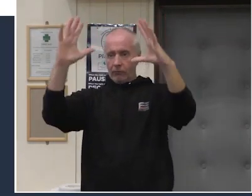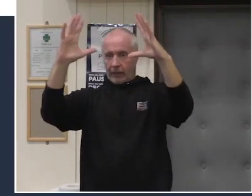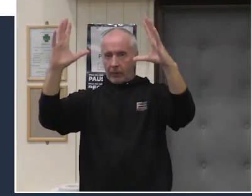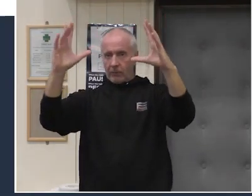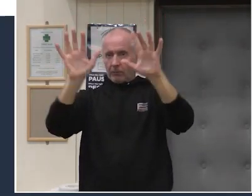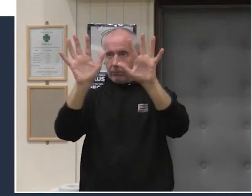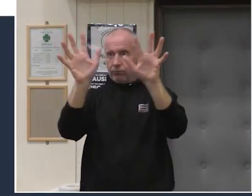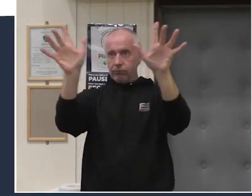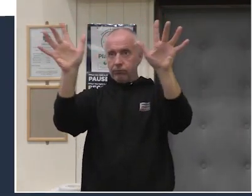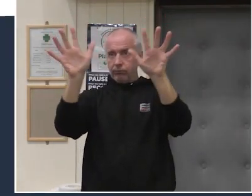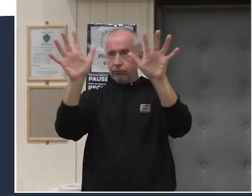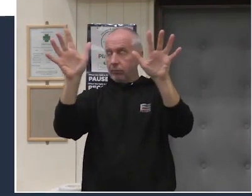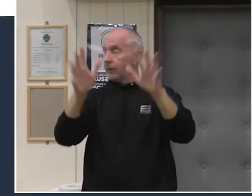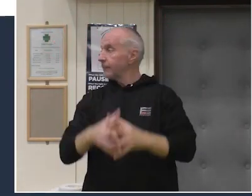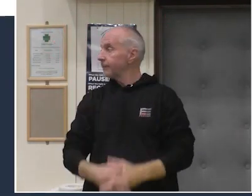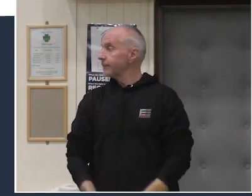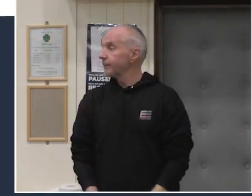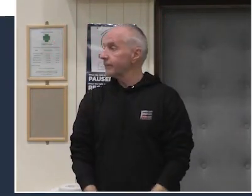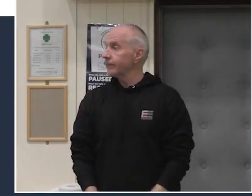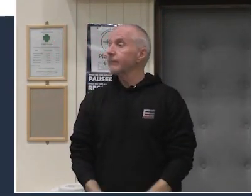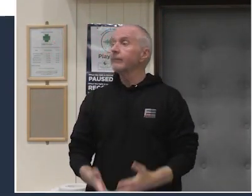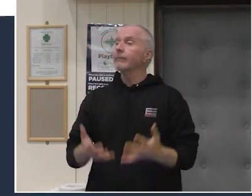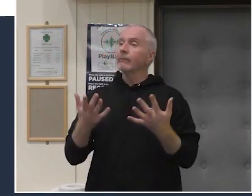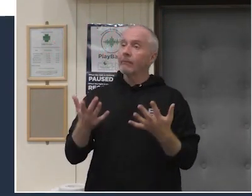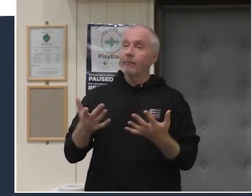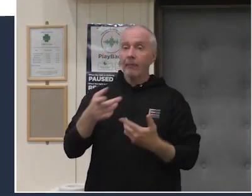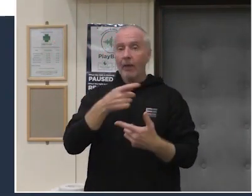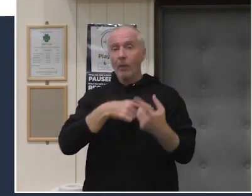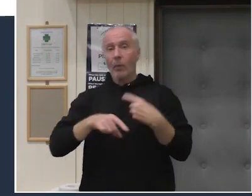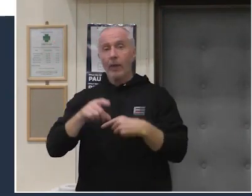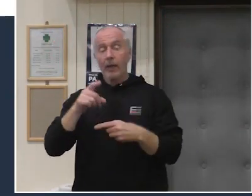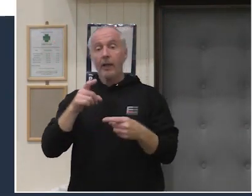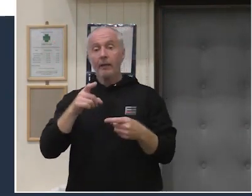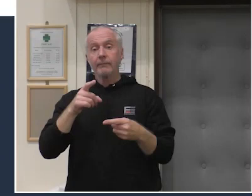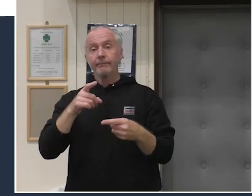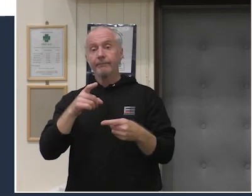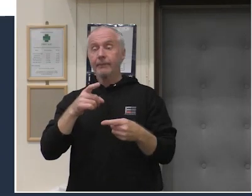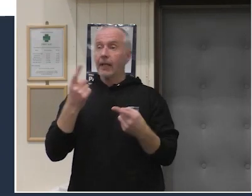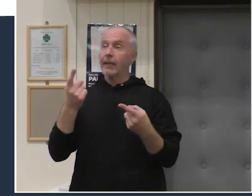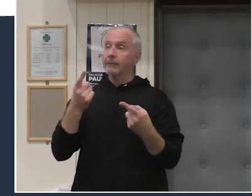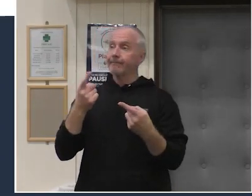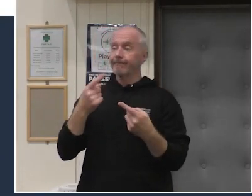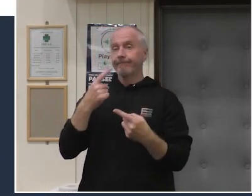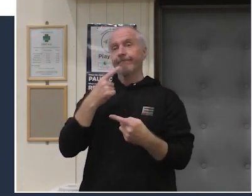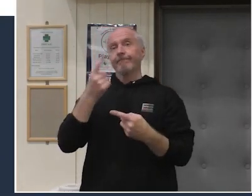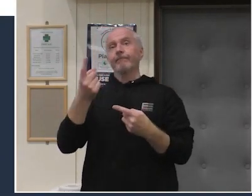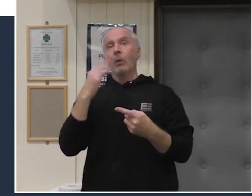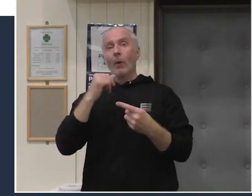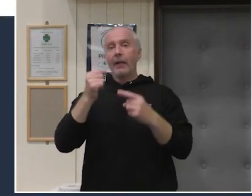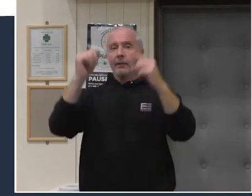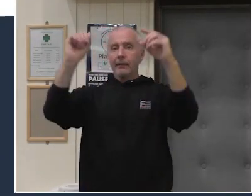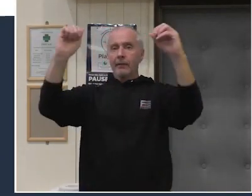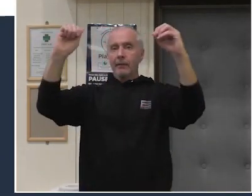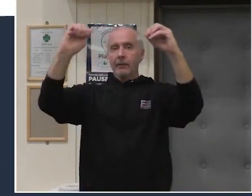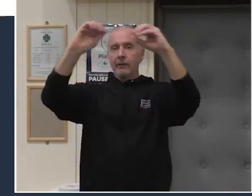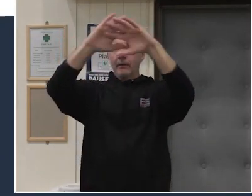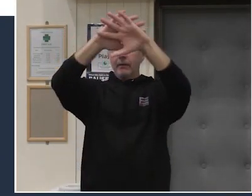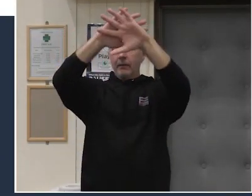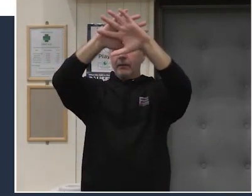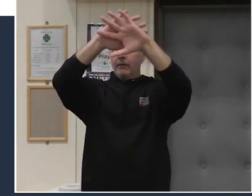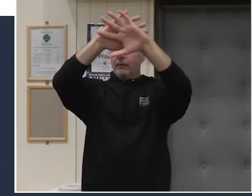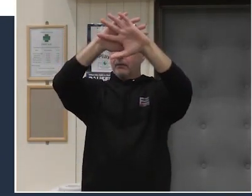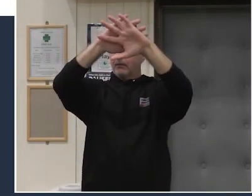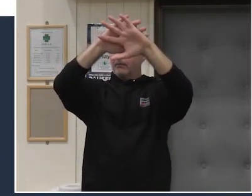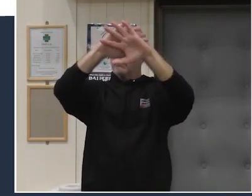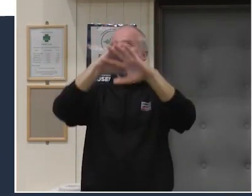then we can say that once these two galaxies have passed through each other, the